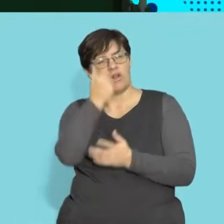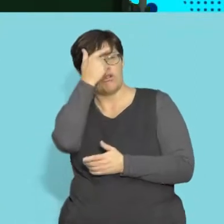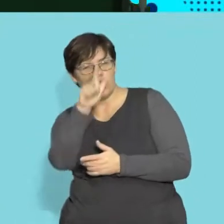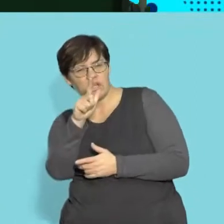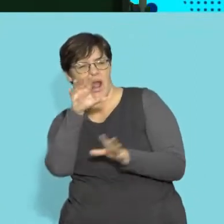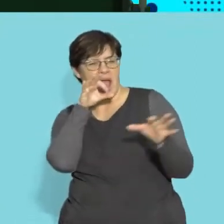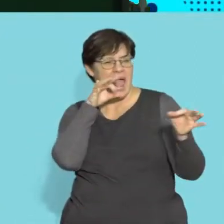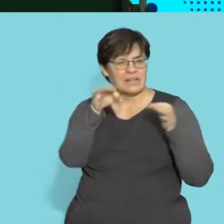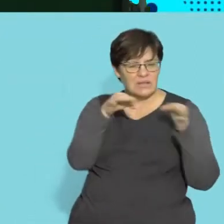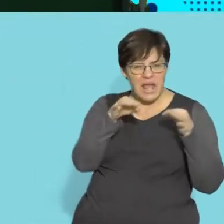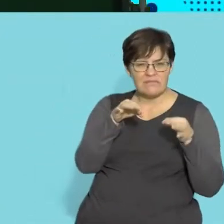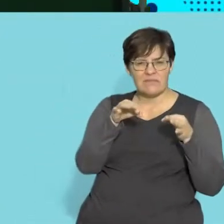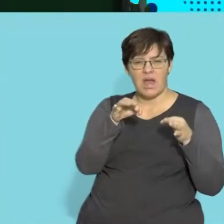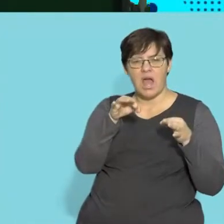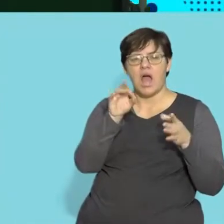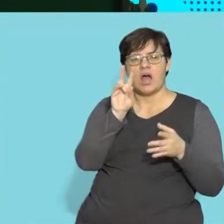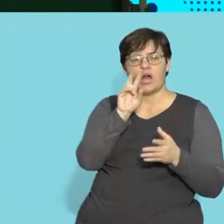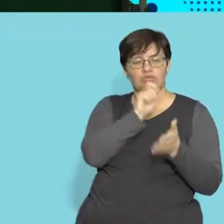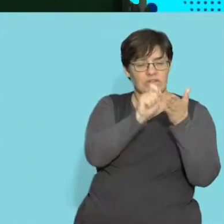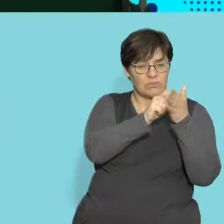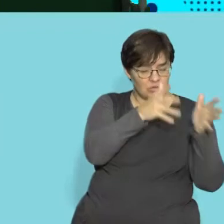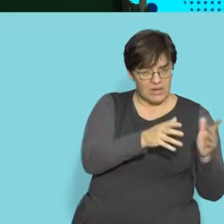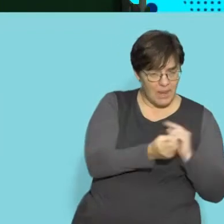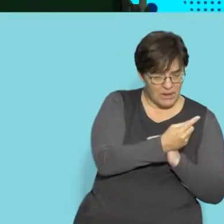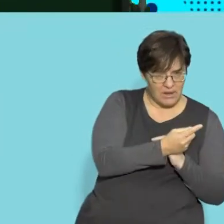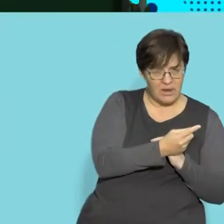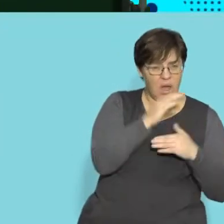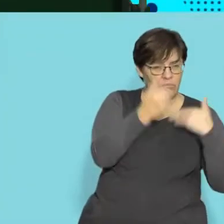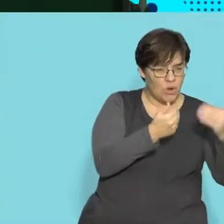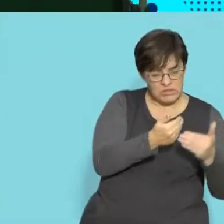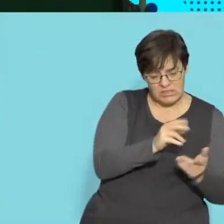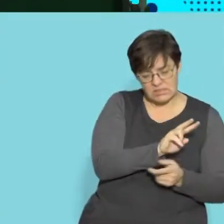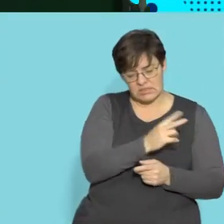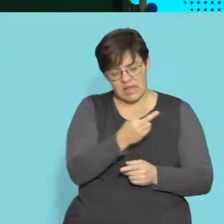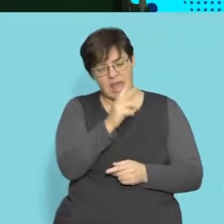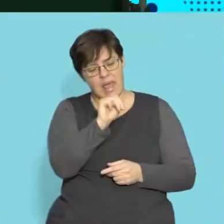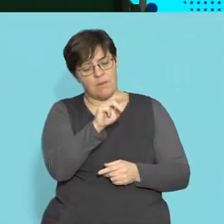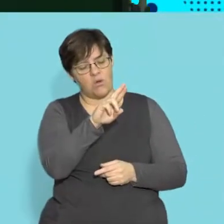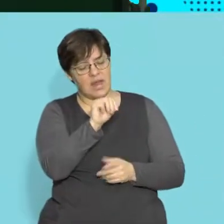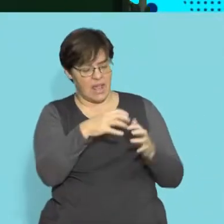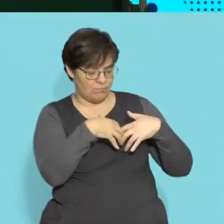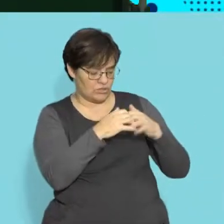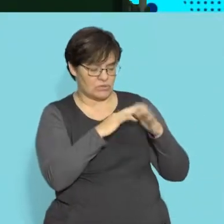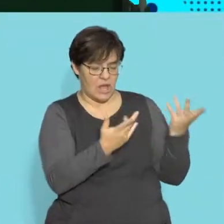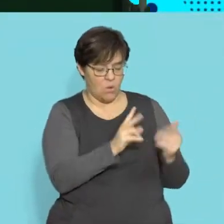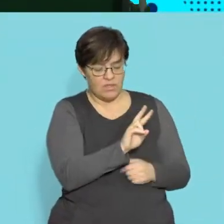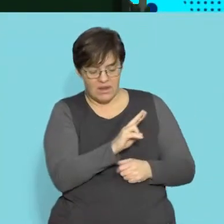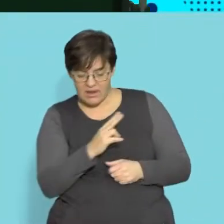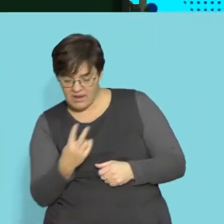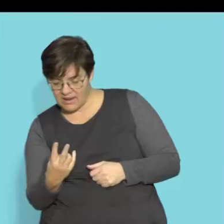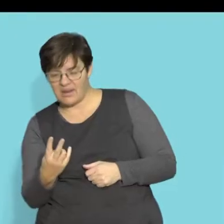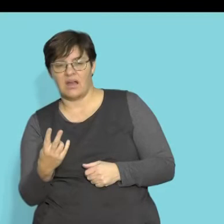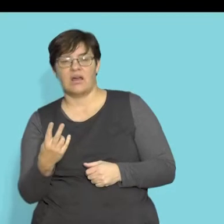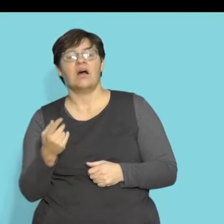and describe how transcription takes place, the process and how that mRNA is produced, and so that refers to the